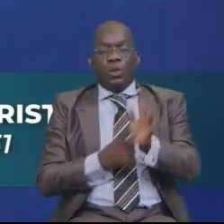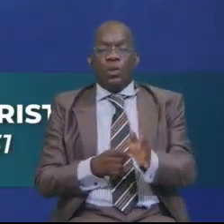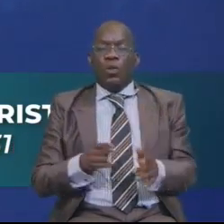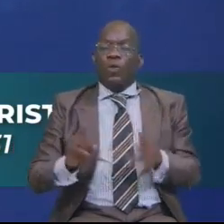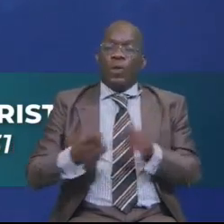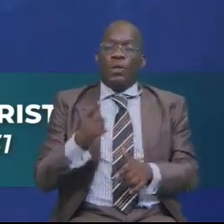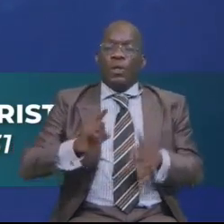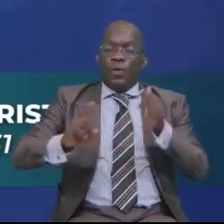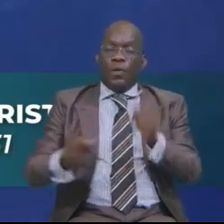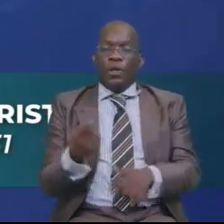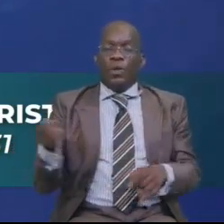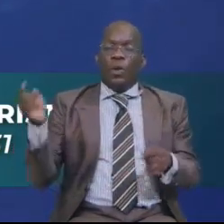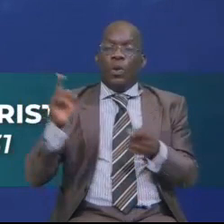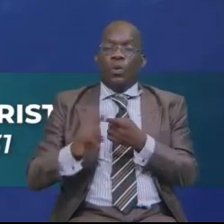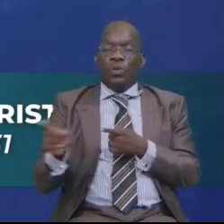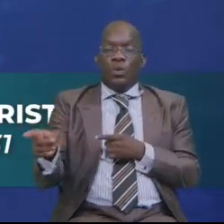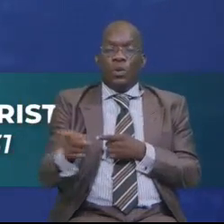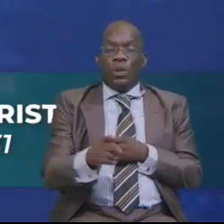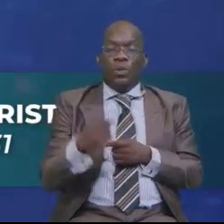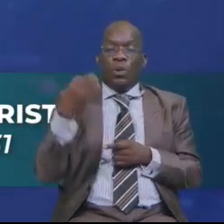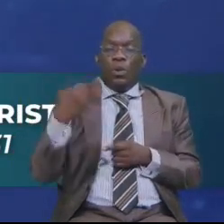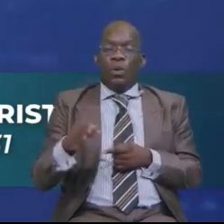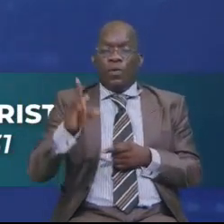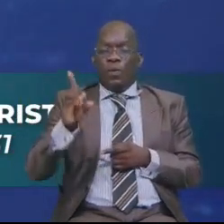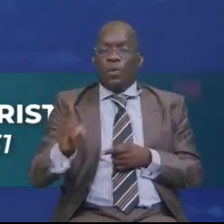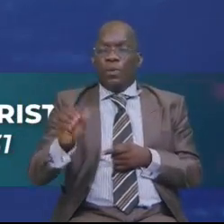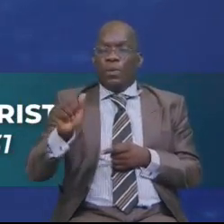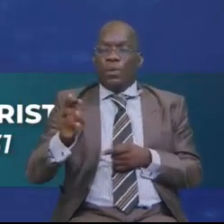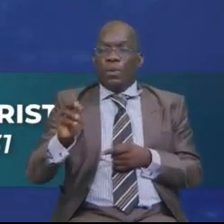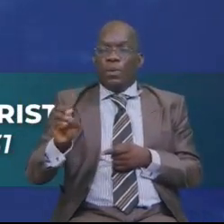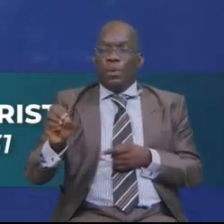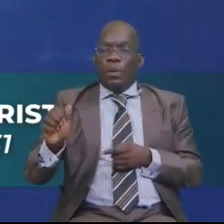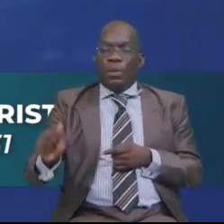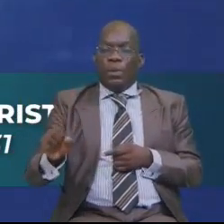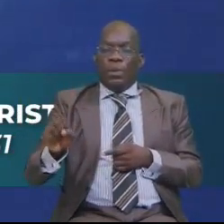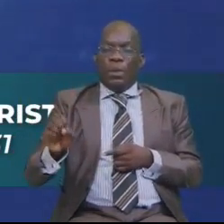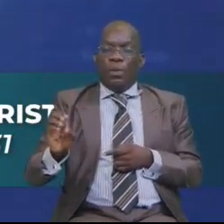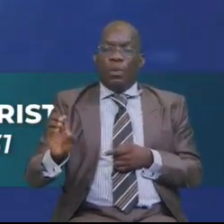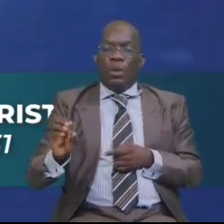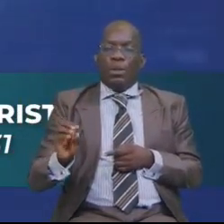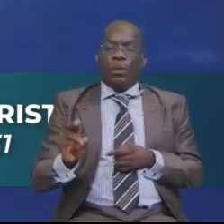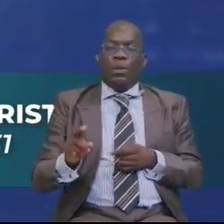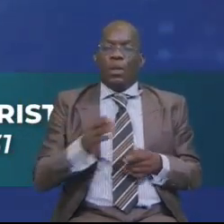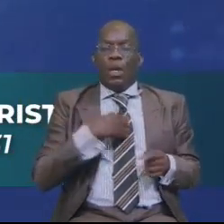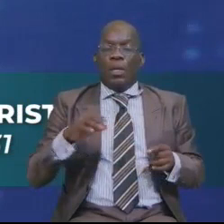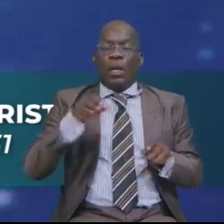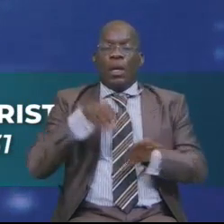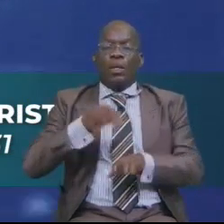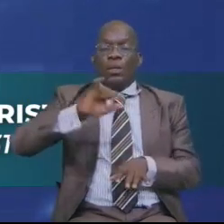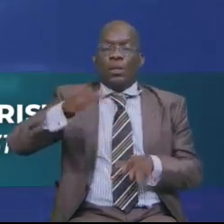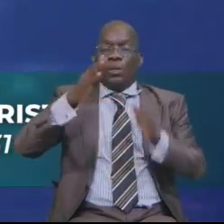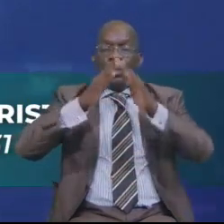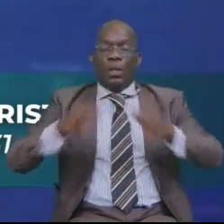first unto them of Damascus and at Jerusalem and throughout all the coasts